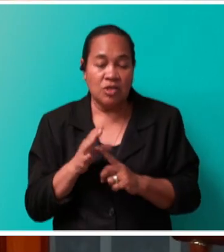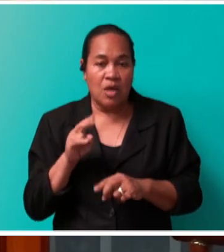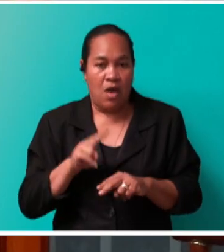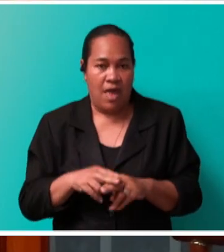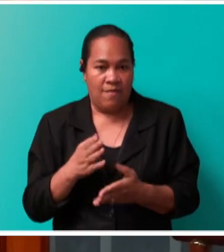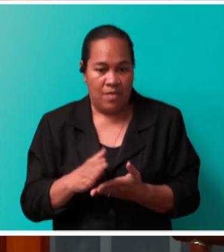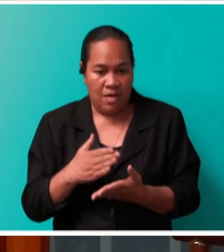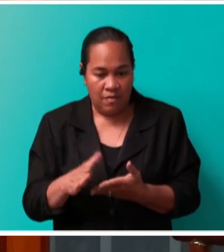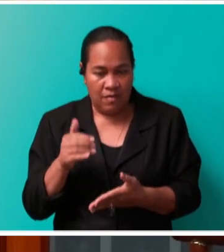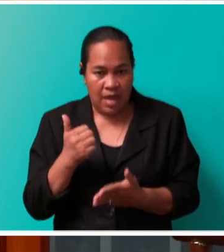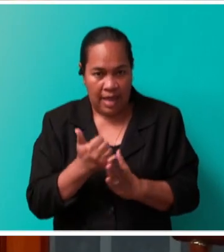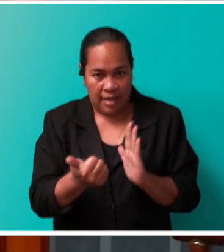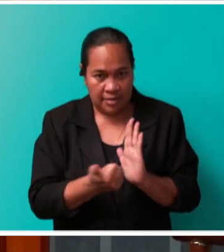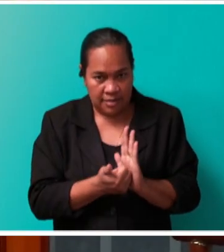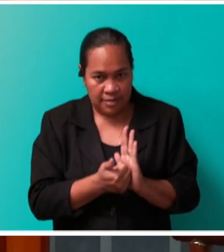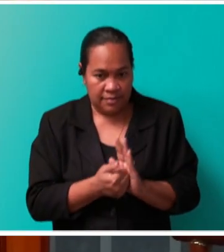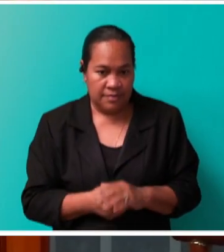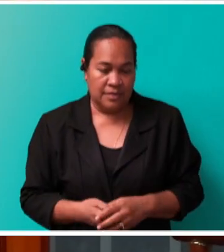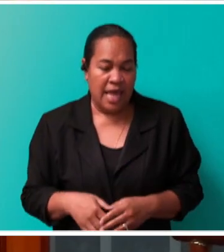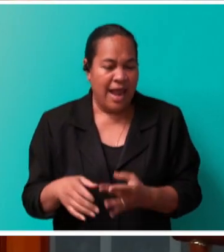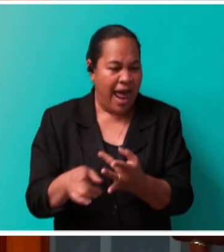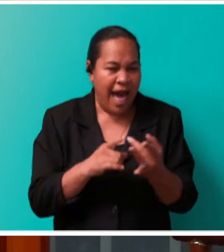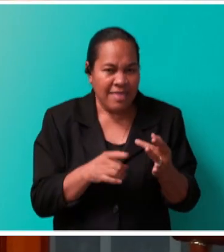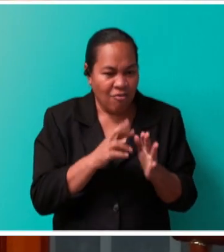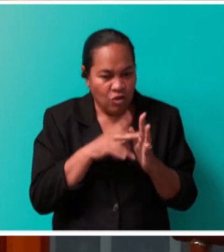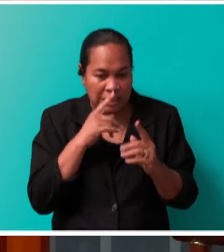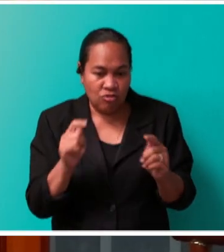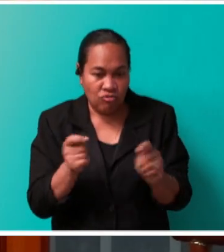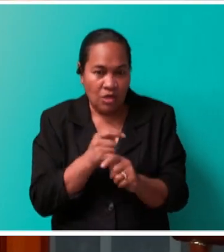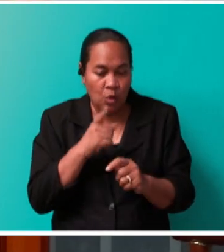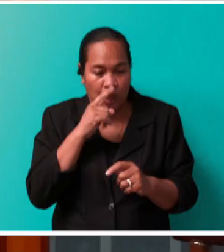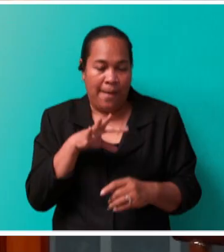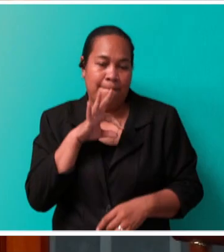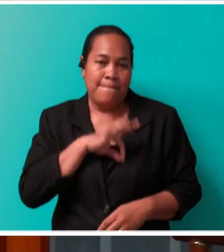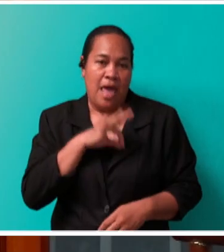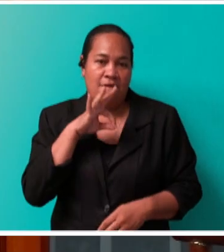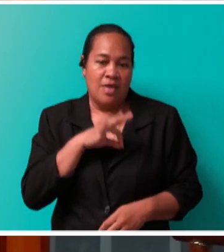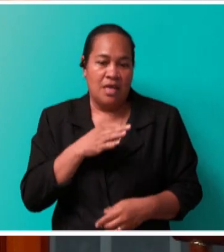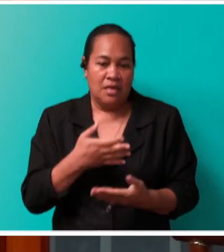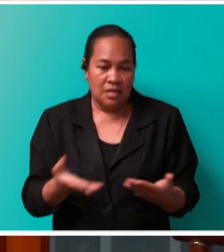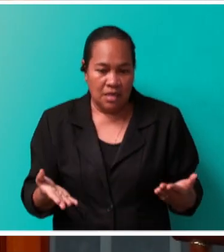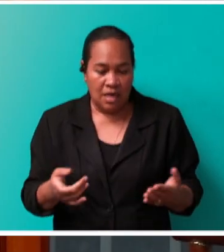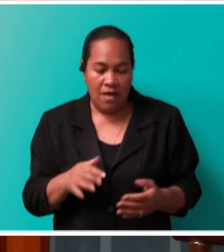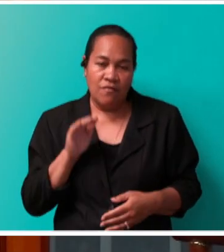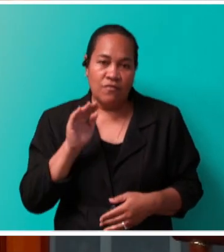and associated regulations that will benefit current and